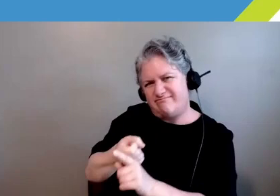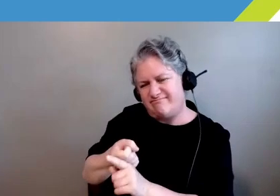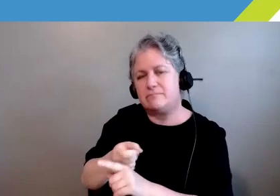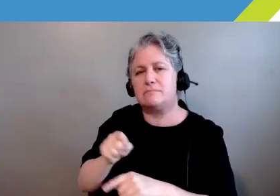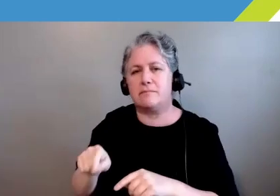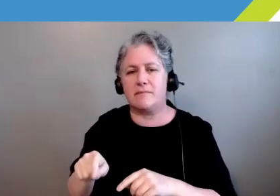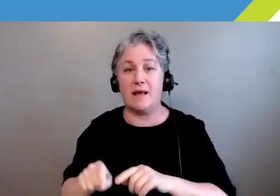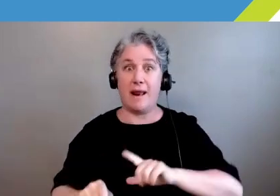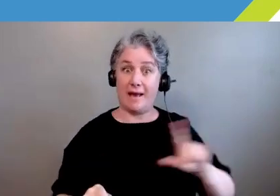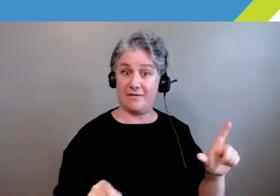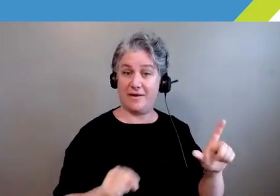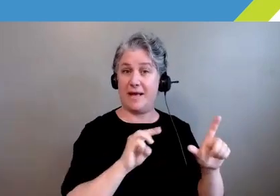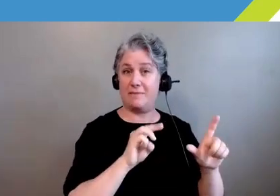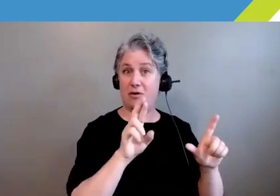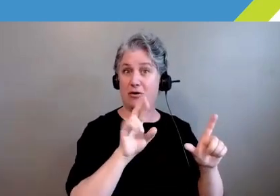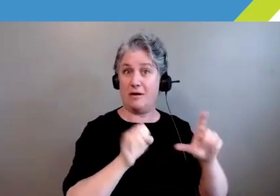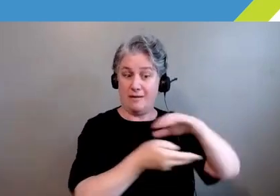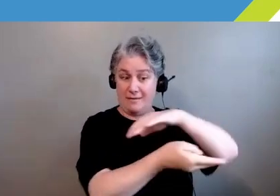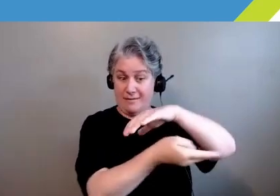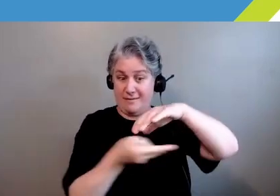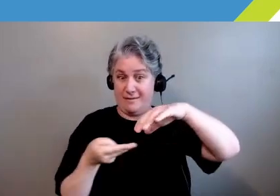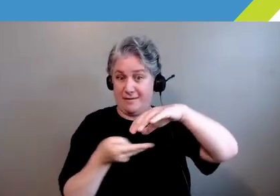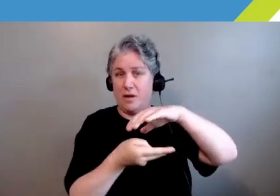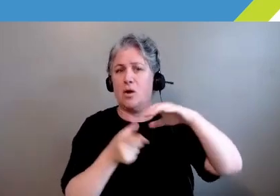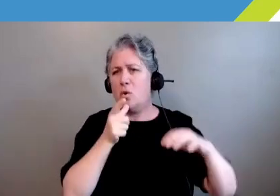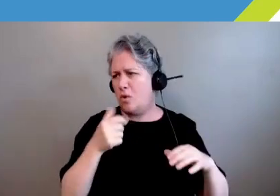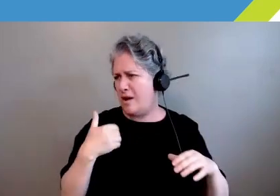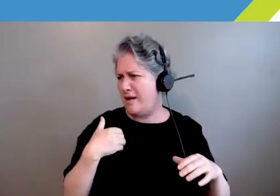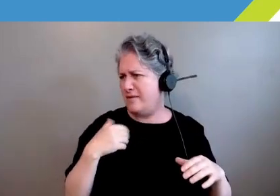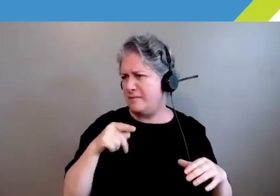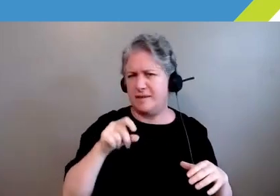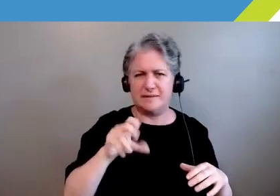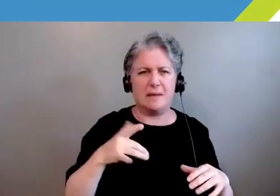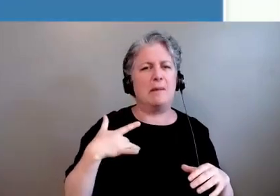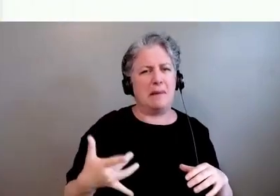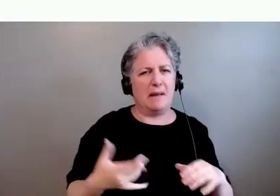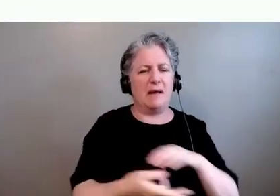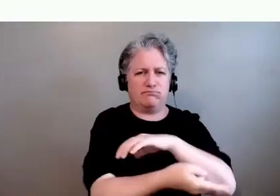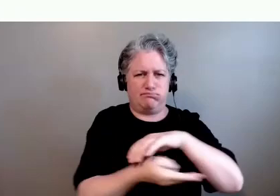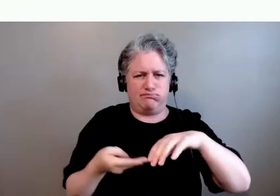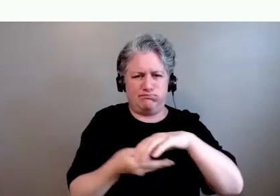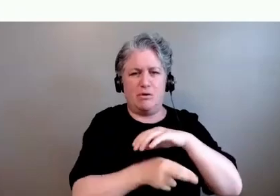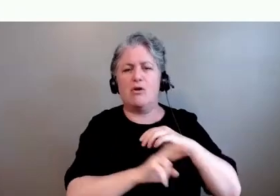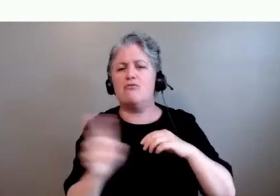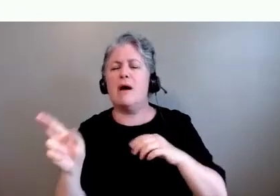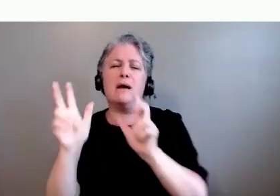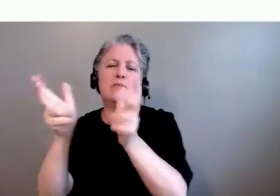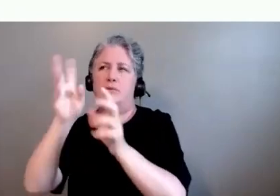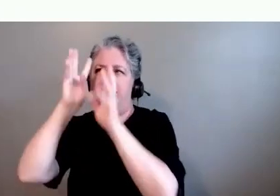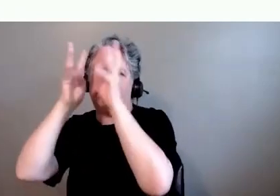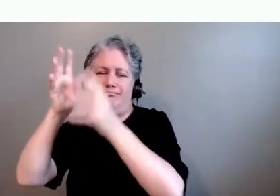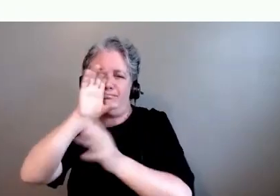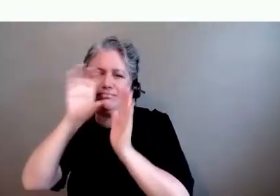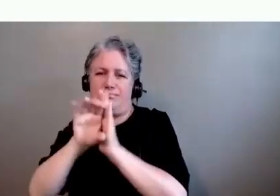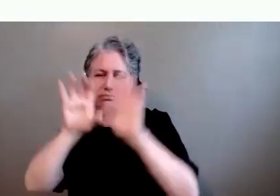the left is what your MRI looks like. Everyone with PSCs usually had an MRI at some point. On the right is just clever